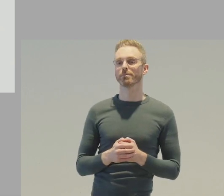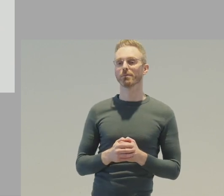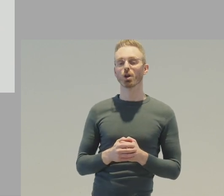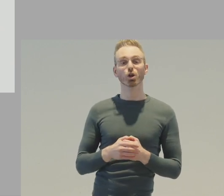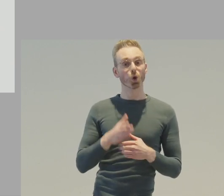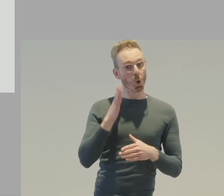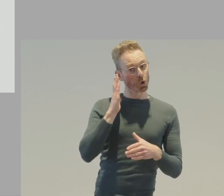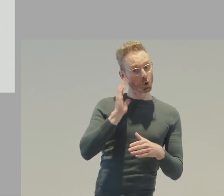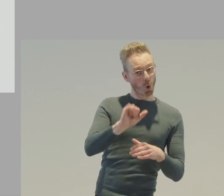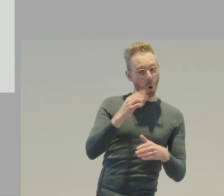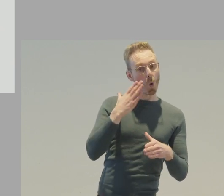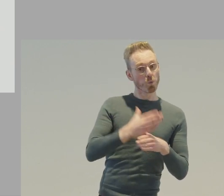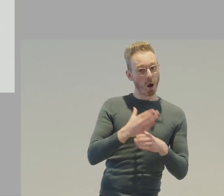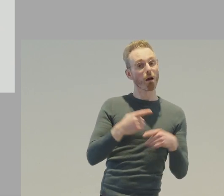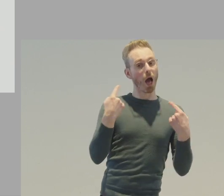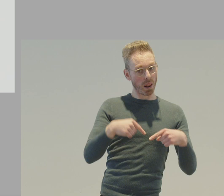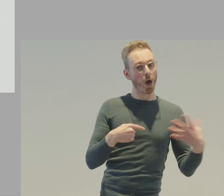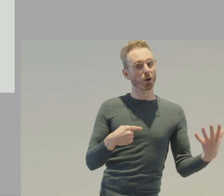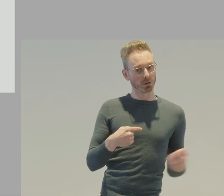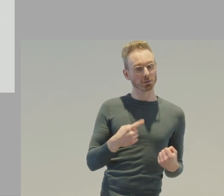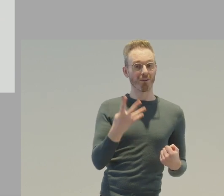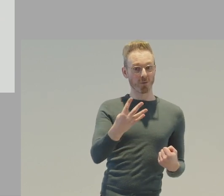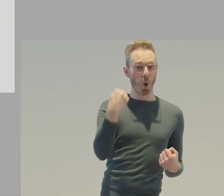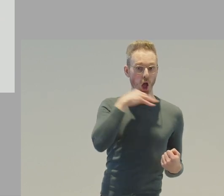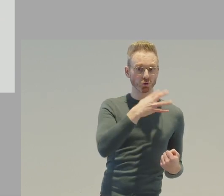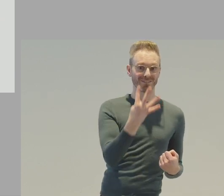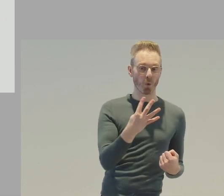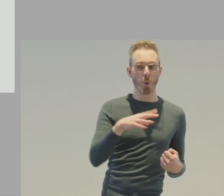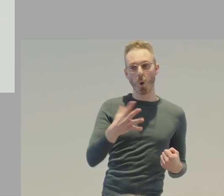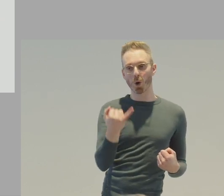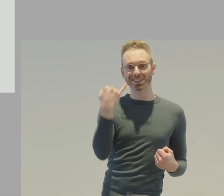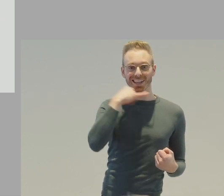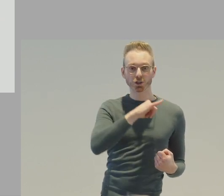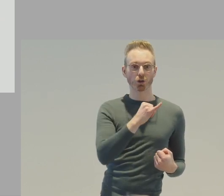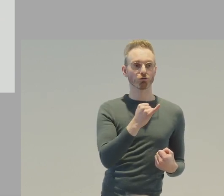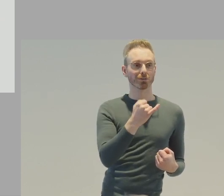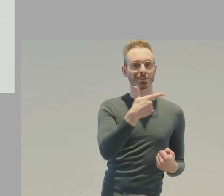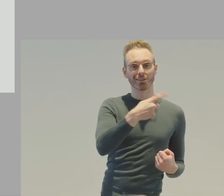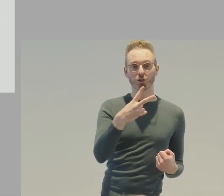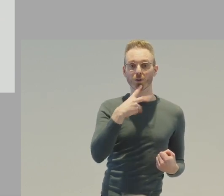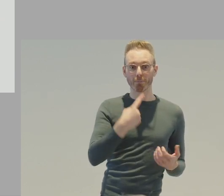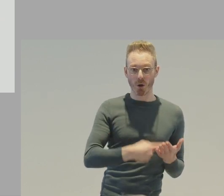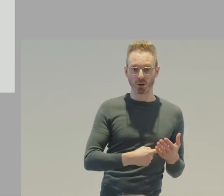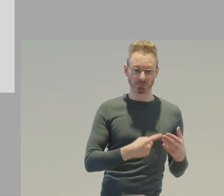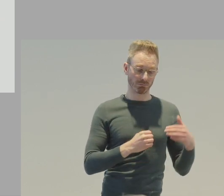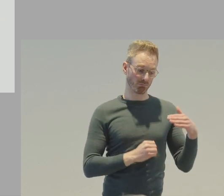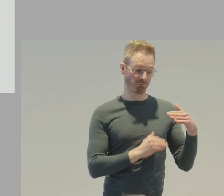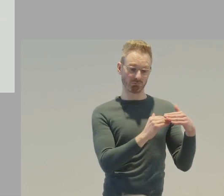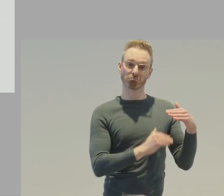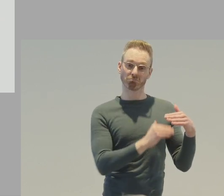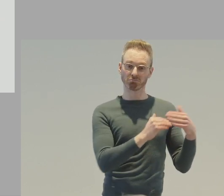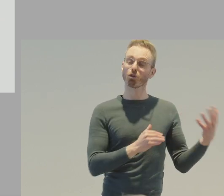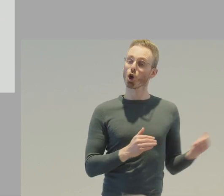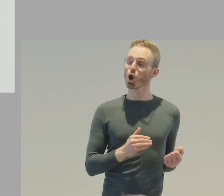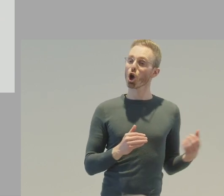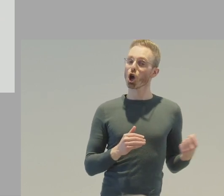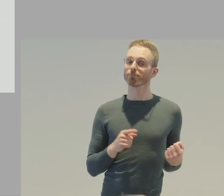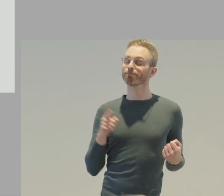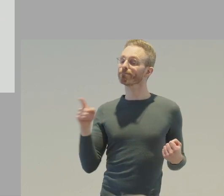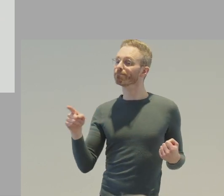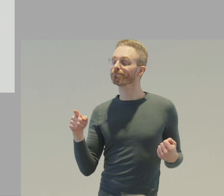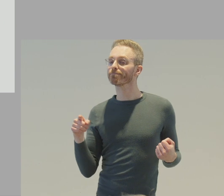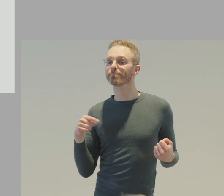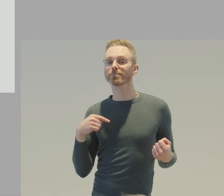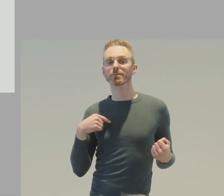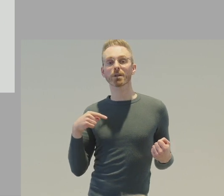either £404 or £673, depending if you get housing, your universal credit payment reduces